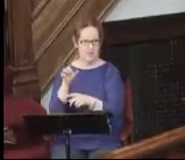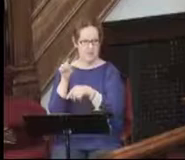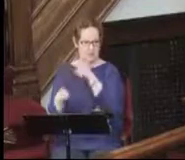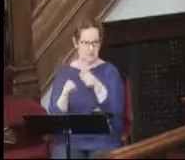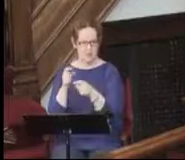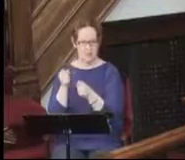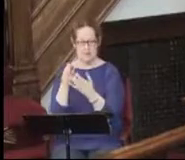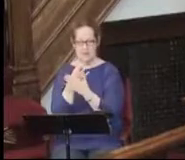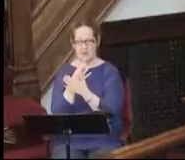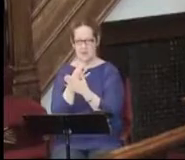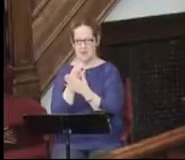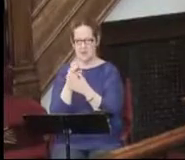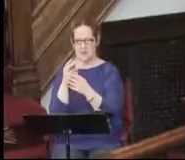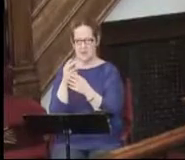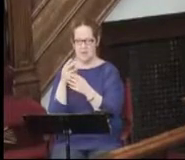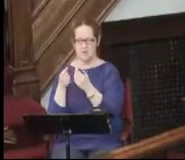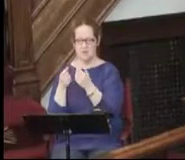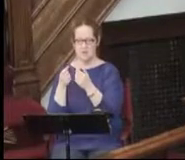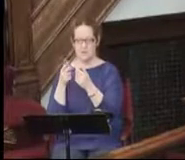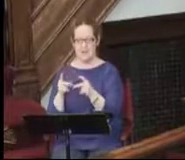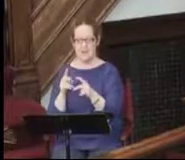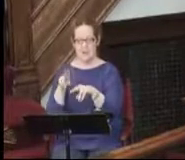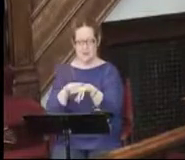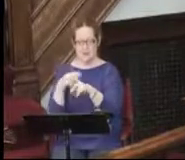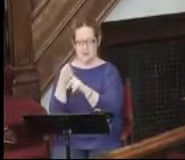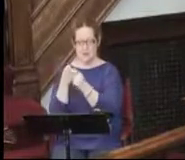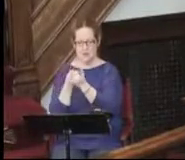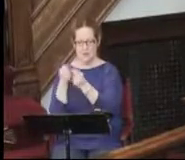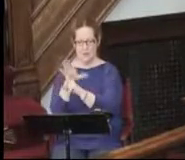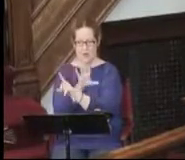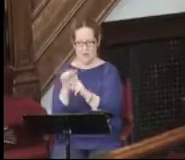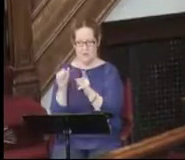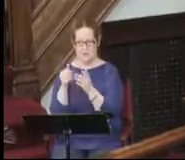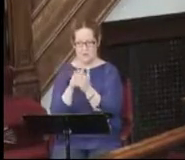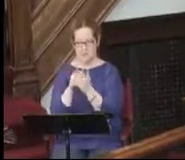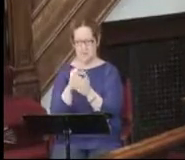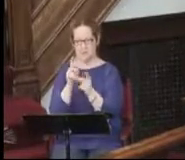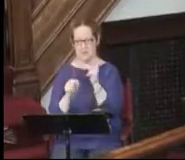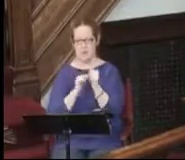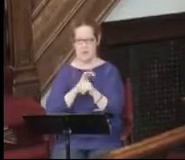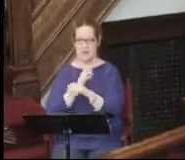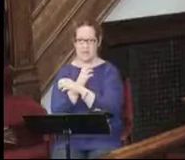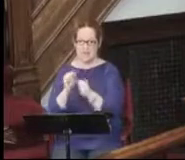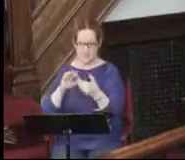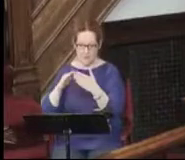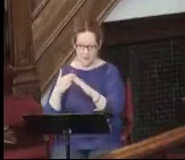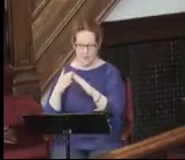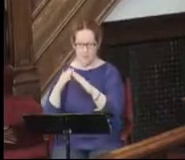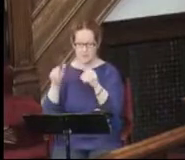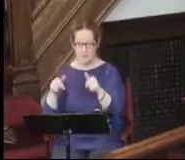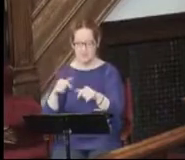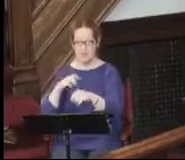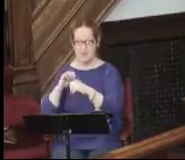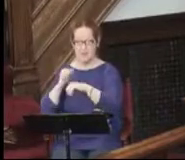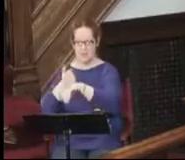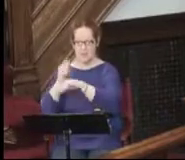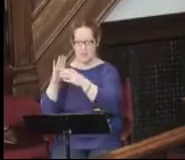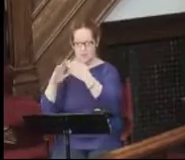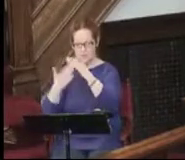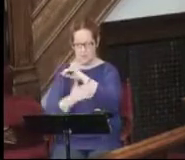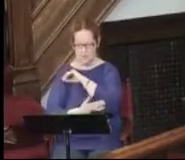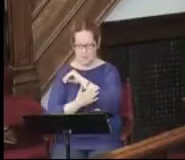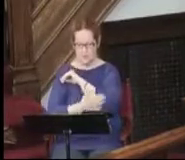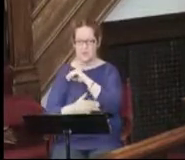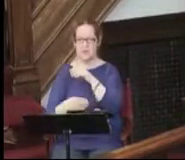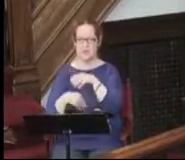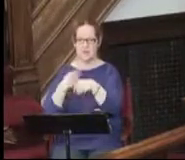cases support violence against them. They assist people by helping them to find safe houses in their countries, providing funding